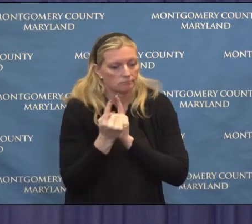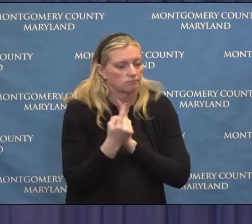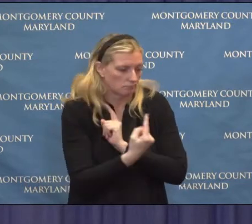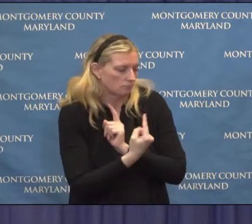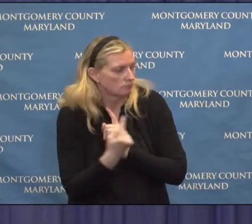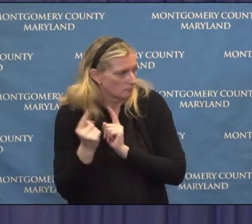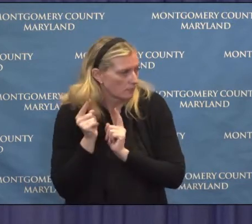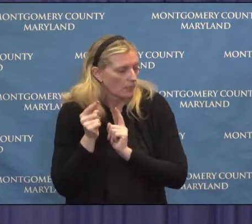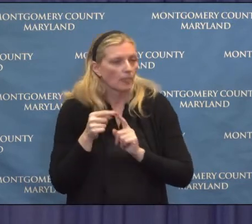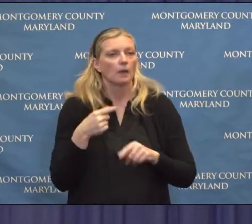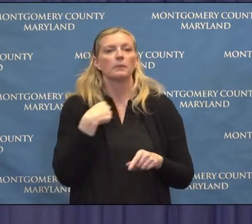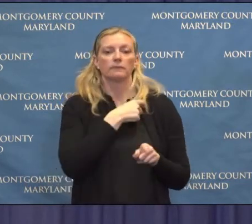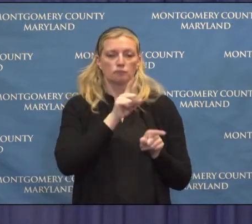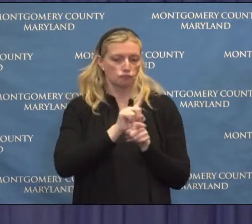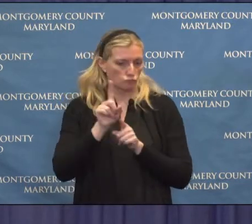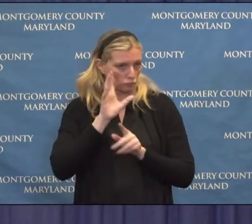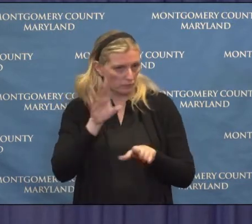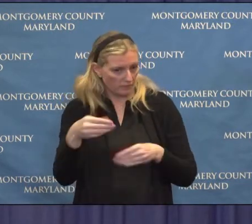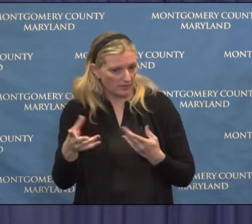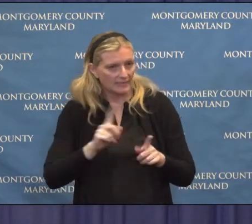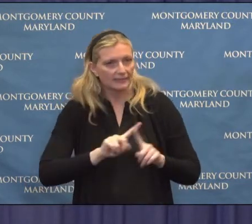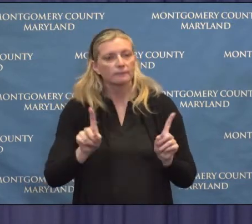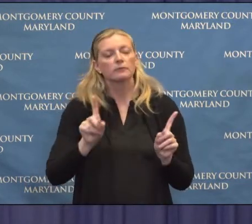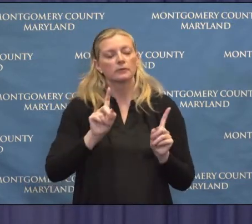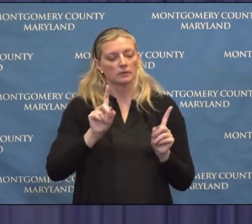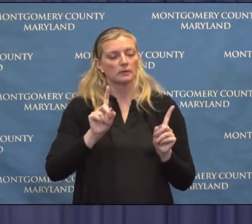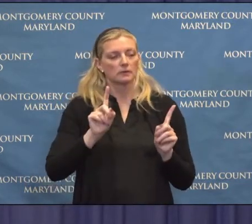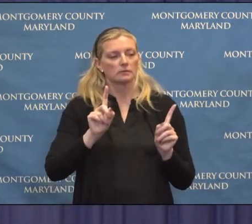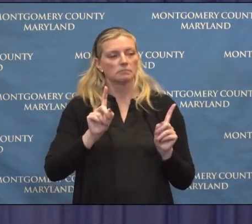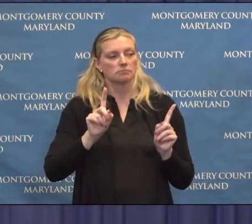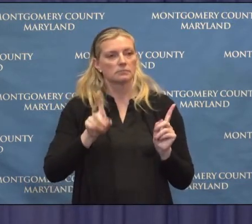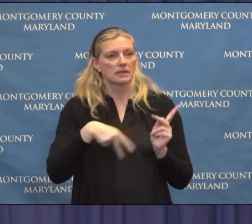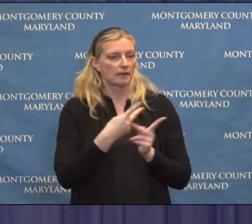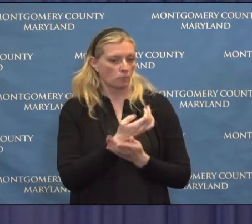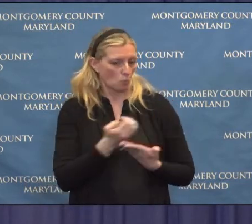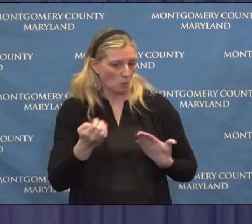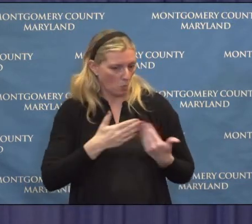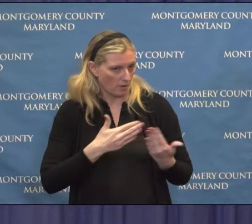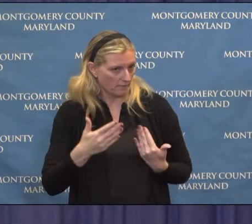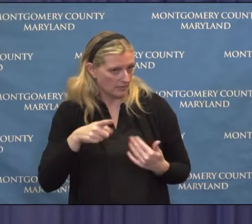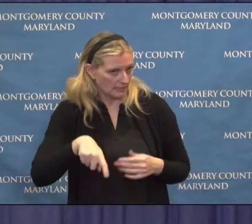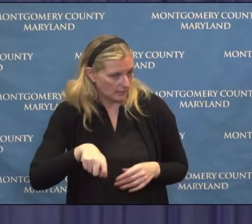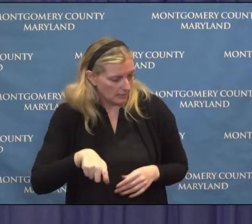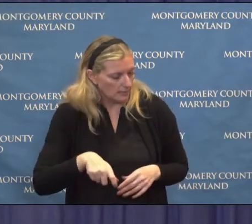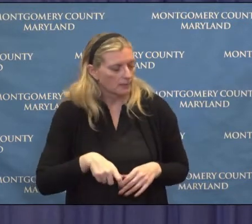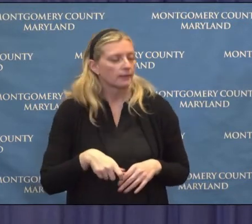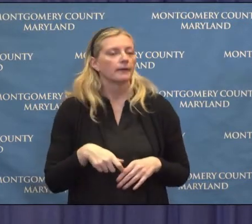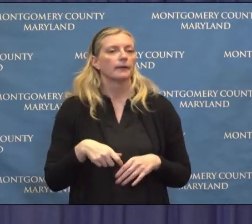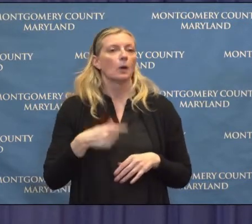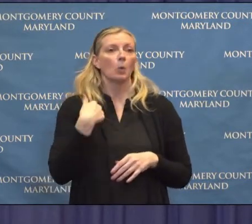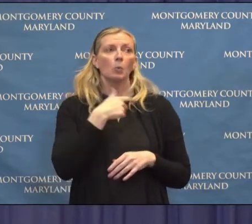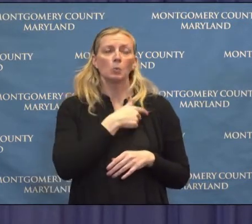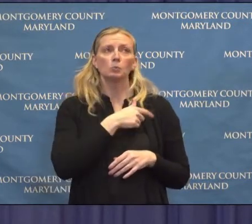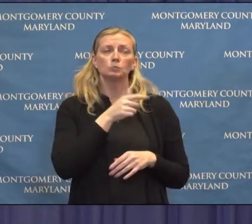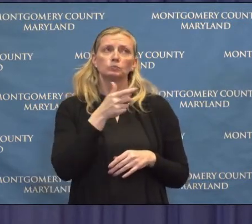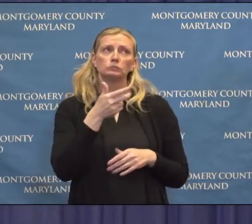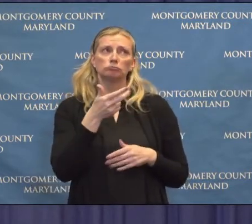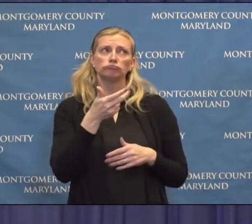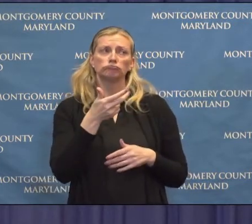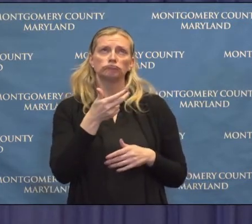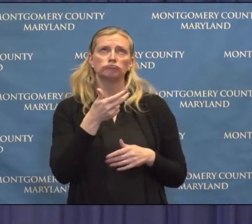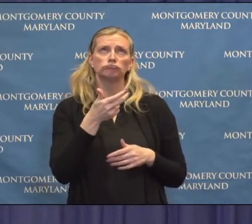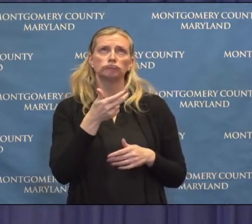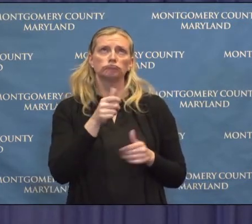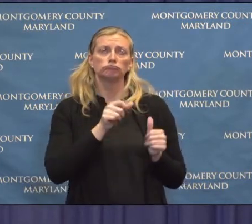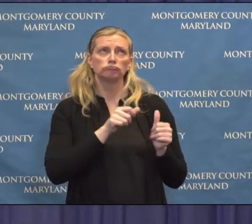people with equipment that they need, and we continue to, I believe it's both people who